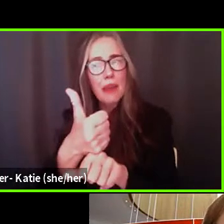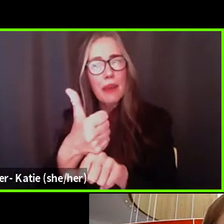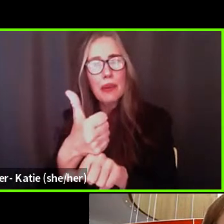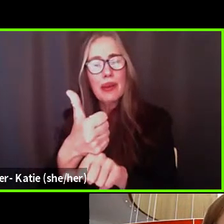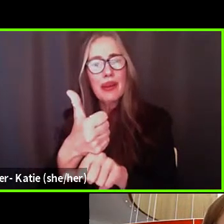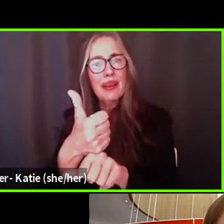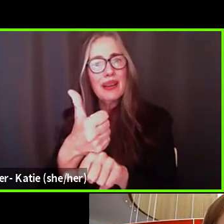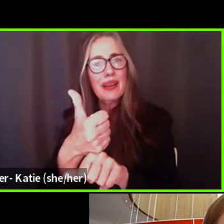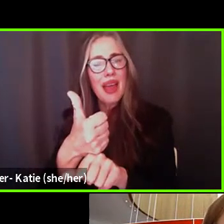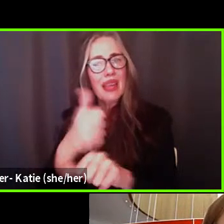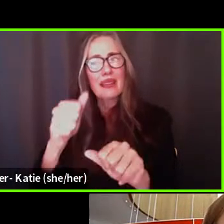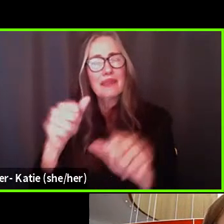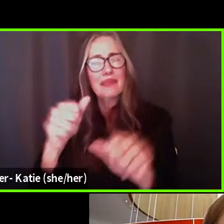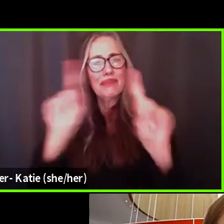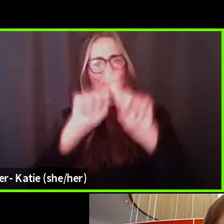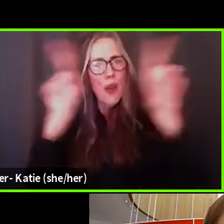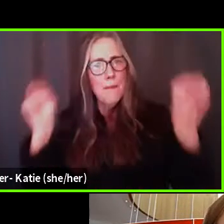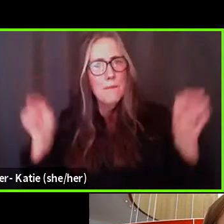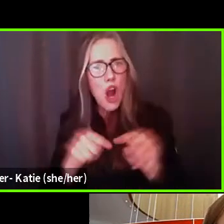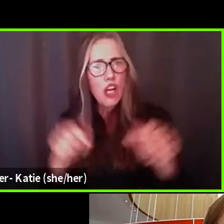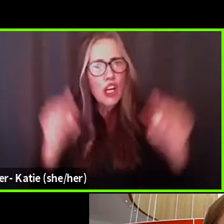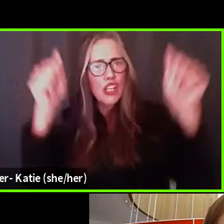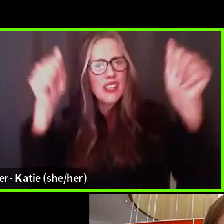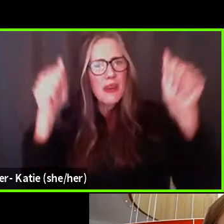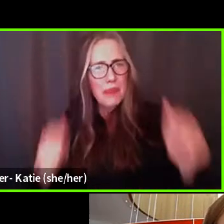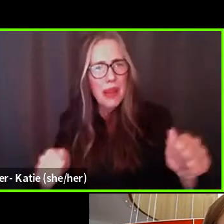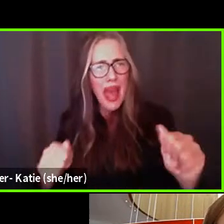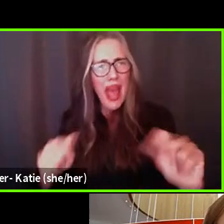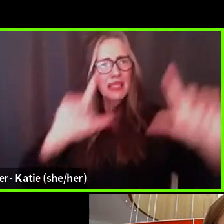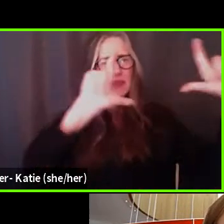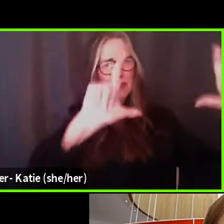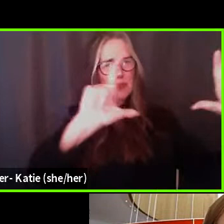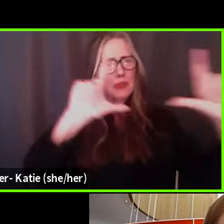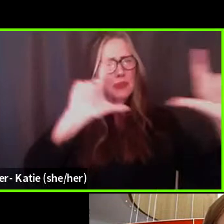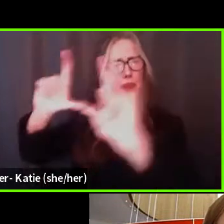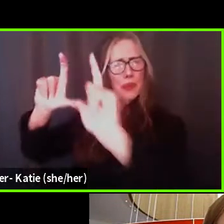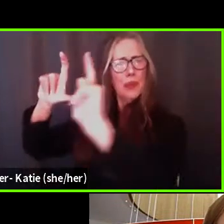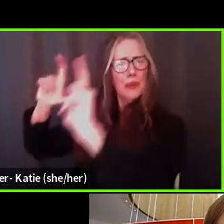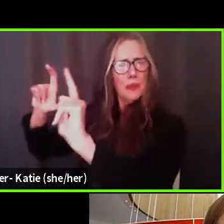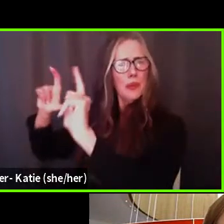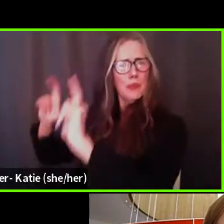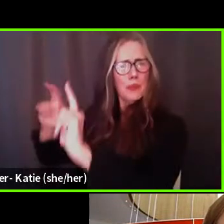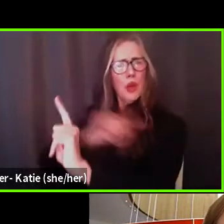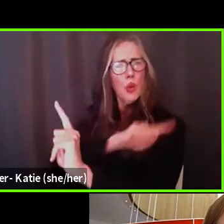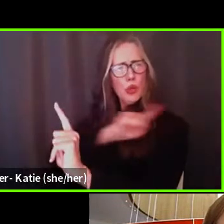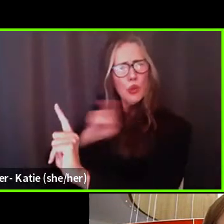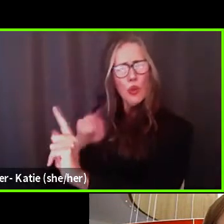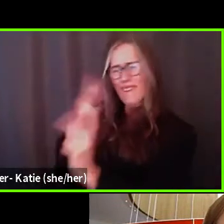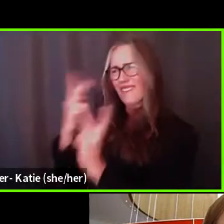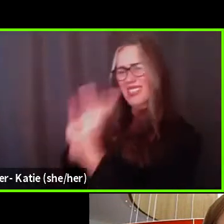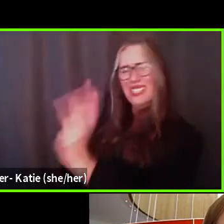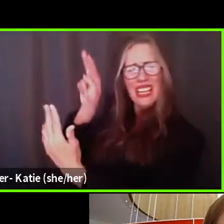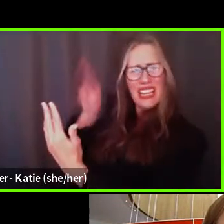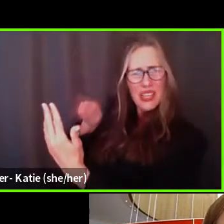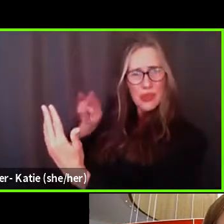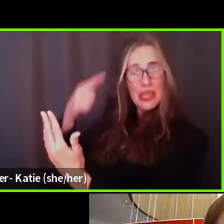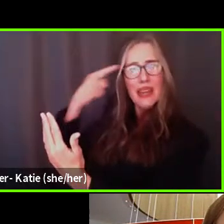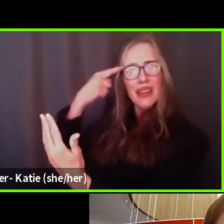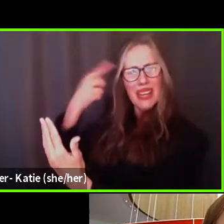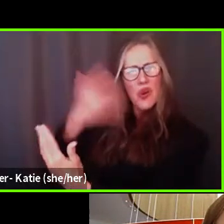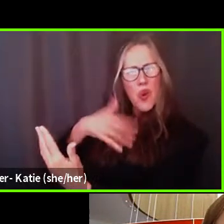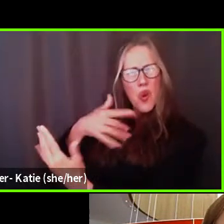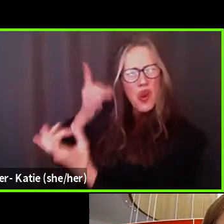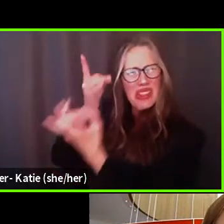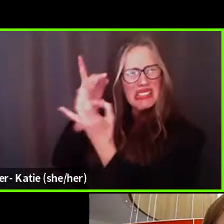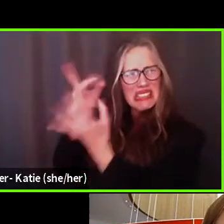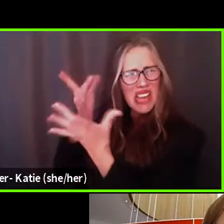of you know the terrible sterilization abuses that have happened and we are really excited because as